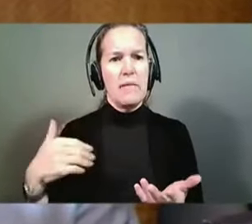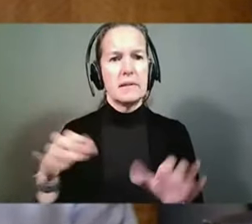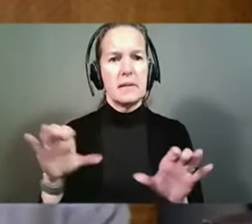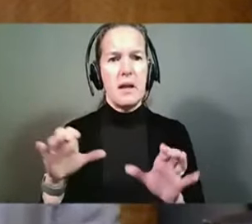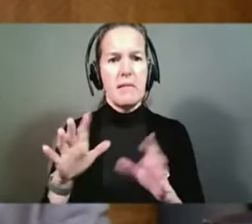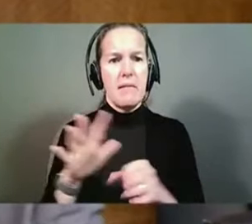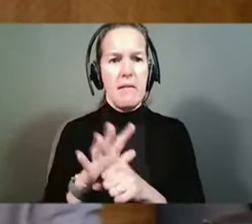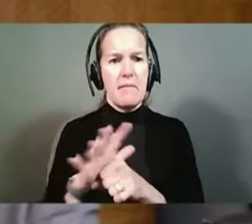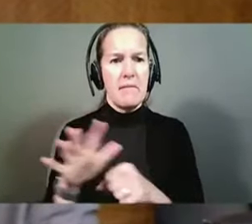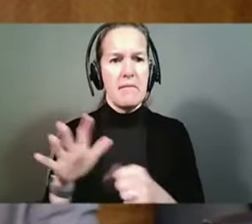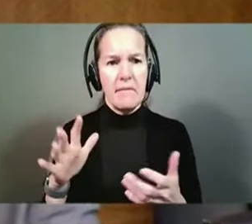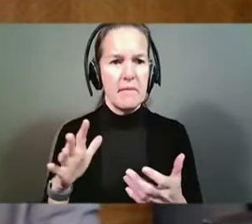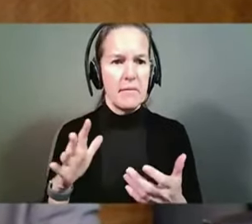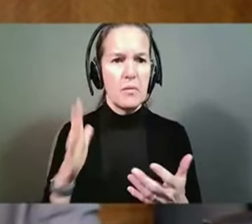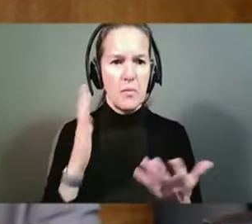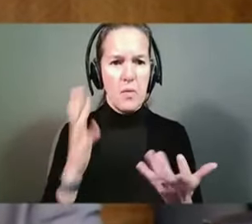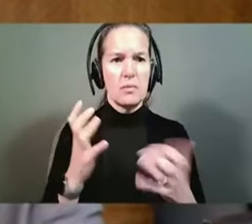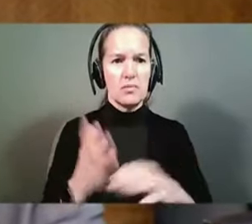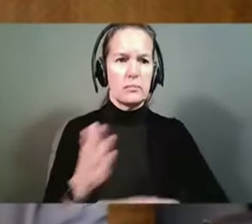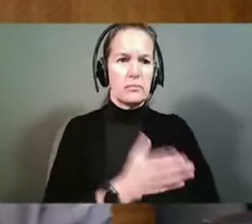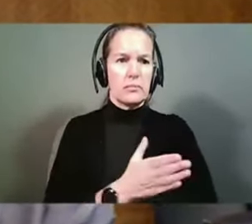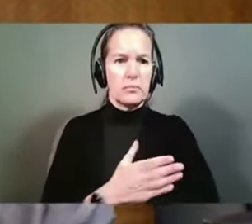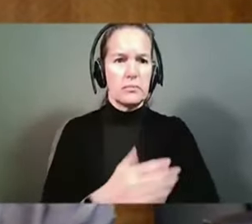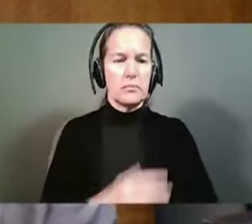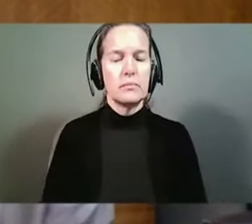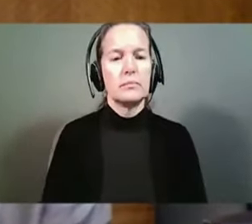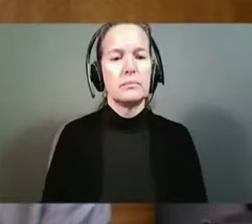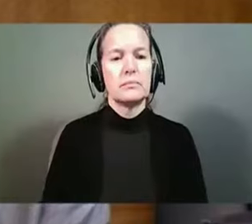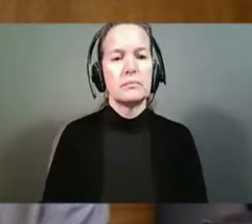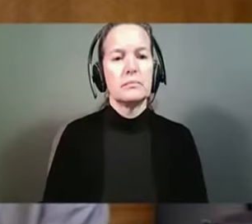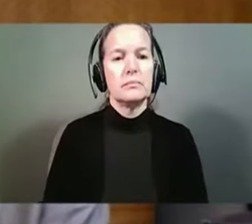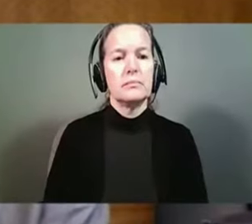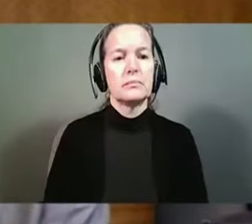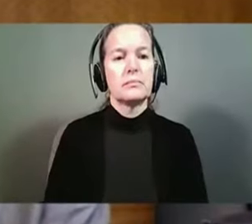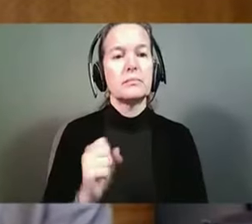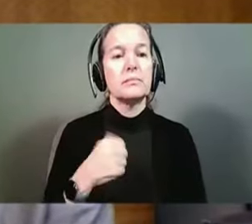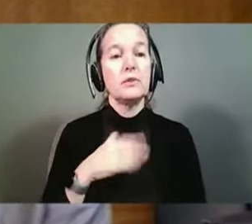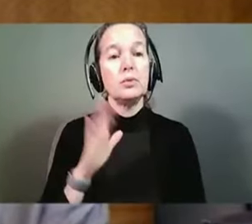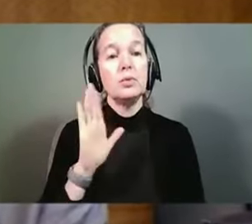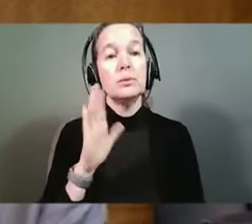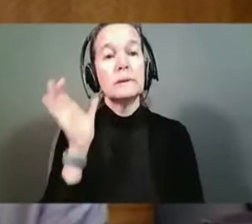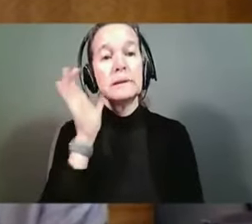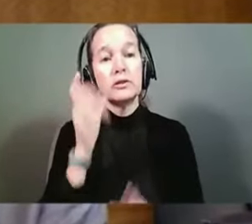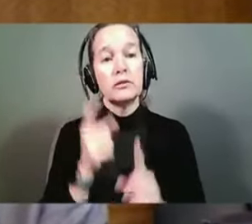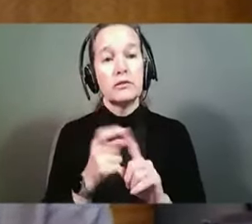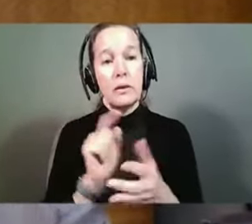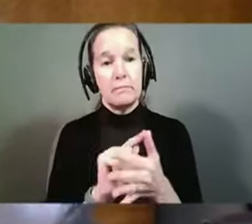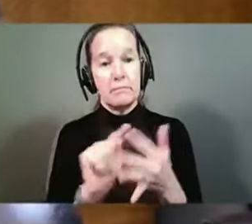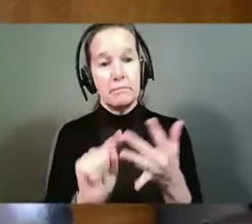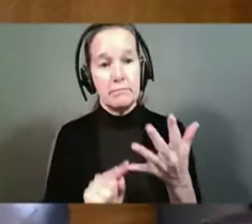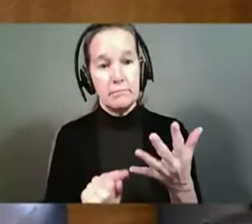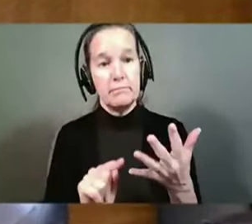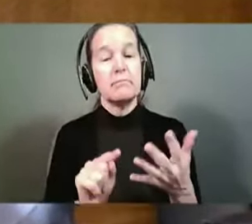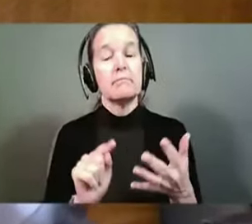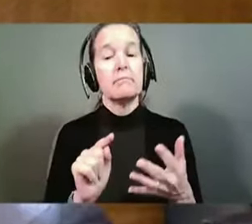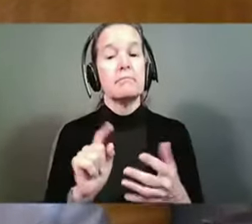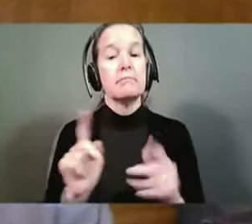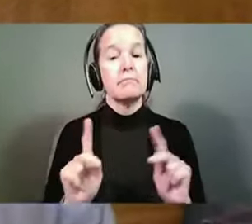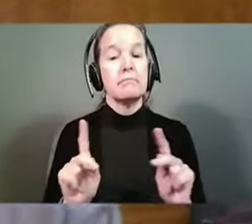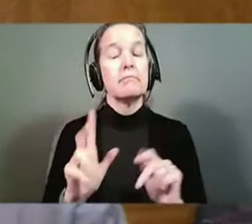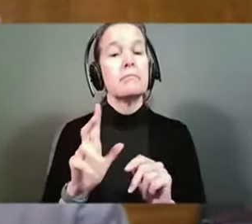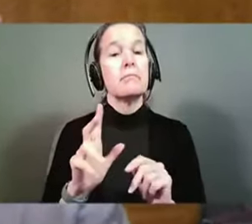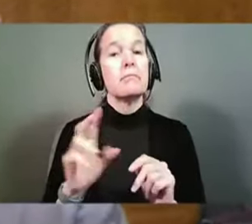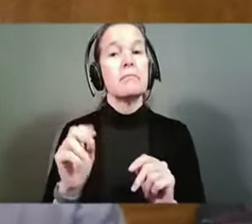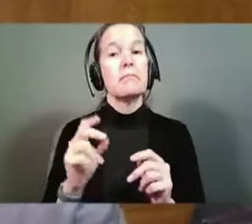that around. Is that long COVID is a the reality very is we're going to hear from our panelists in a moment. Devastating consequences. Is that long COVID is a